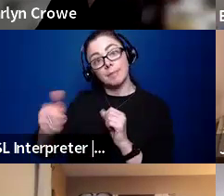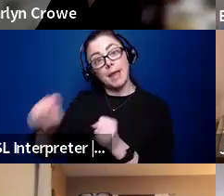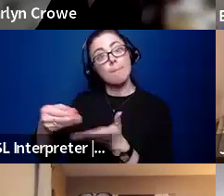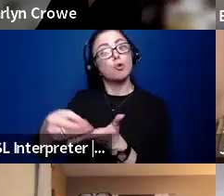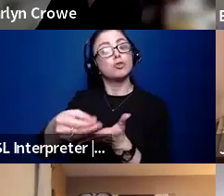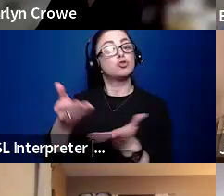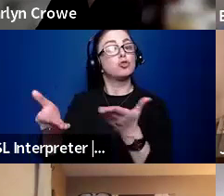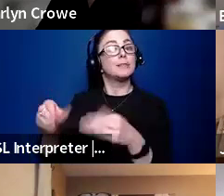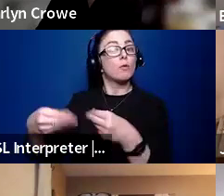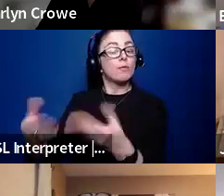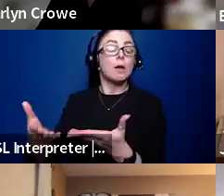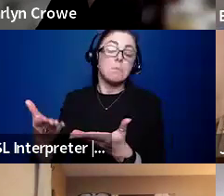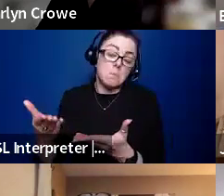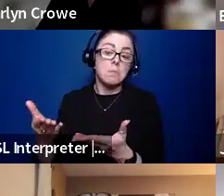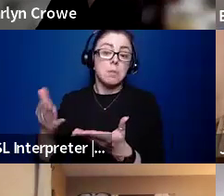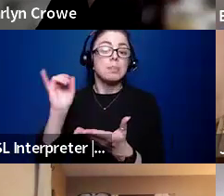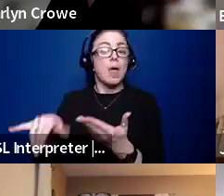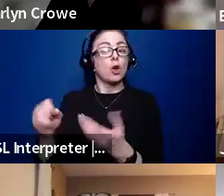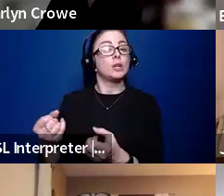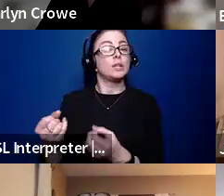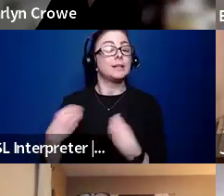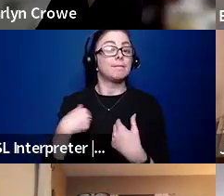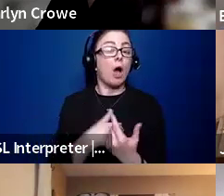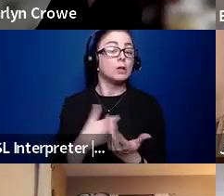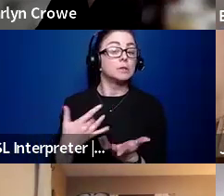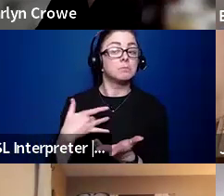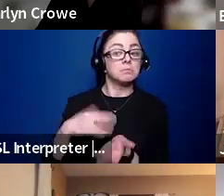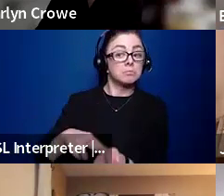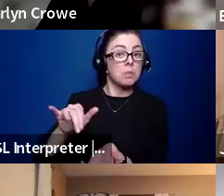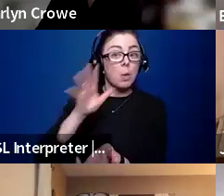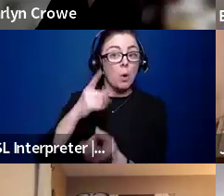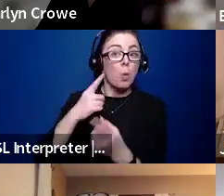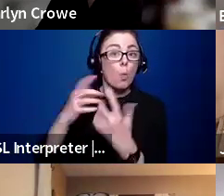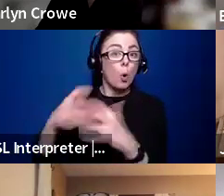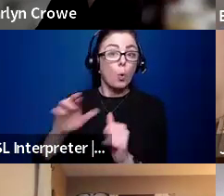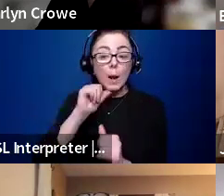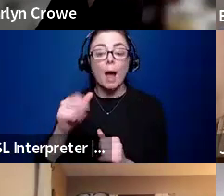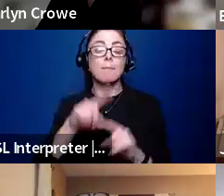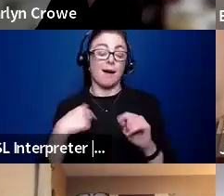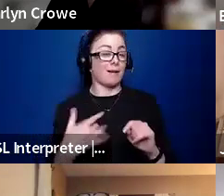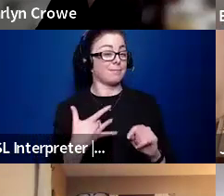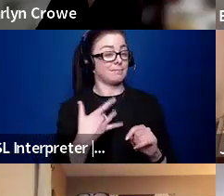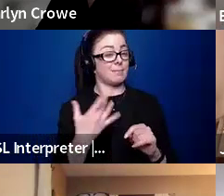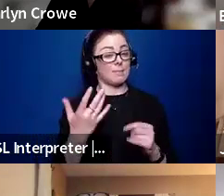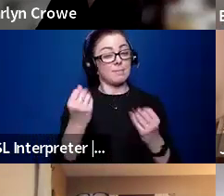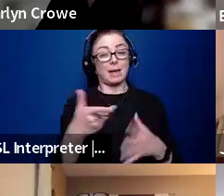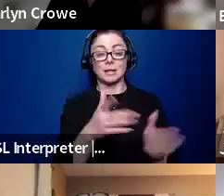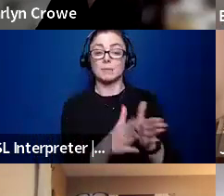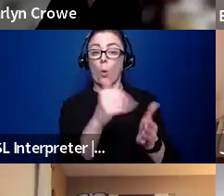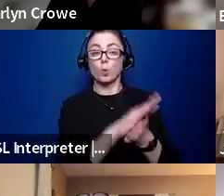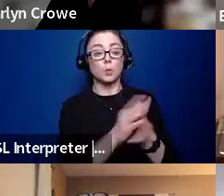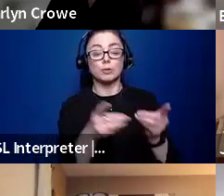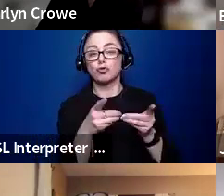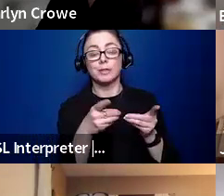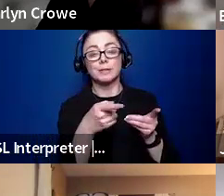give us an indication if that would work very well or not. But I think what would happen is many of your smaller school districts, they're not going to be able